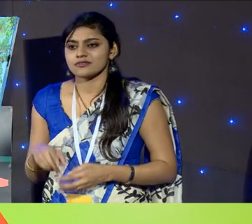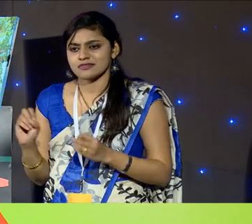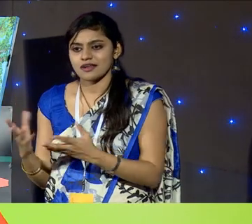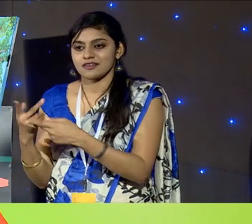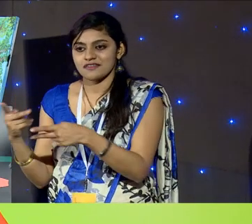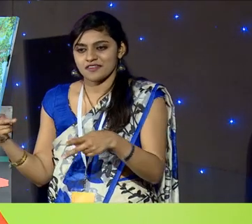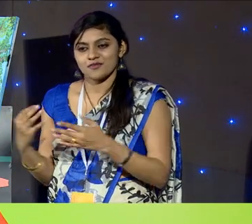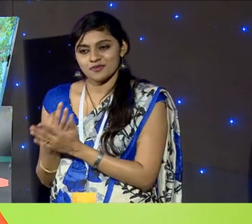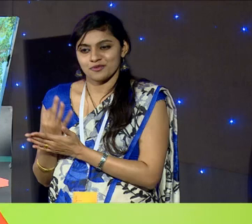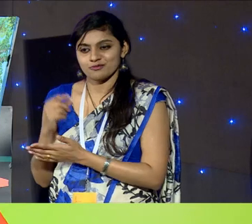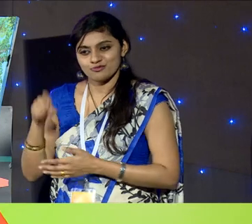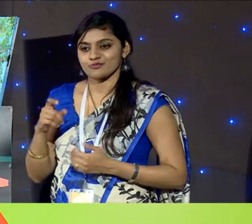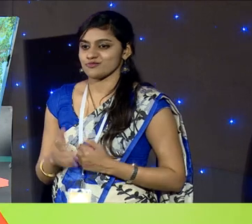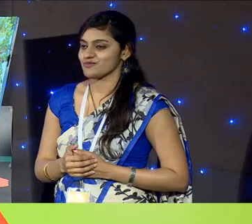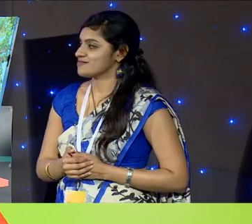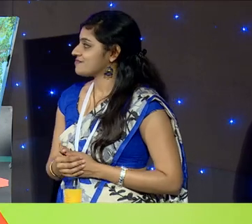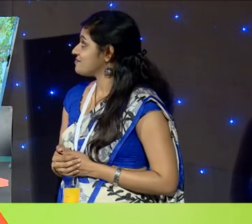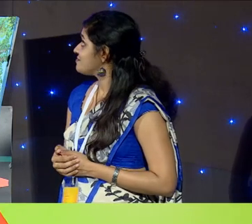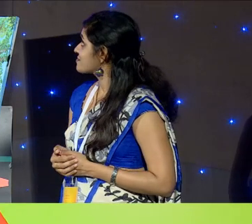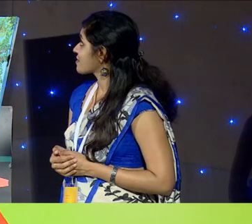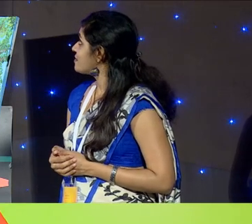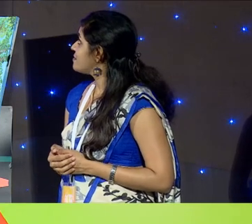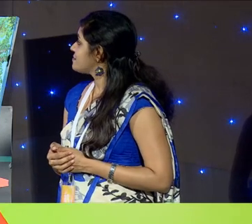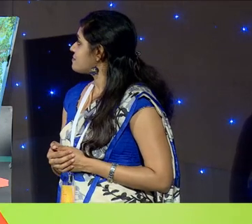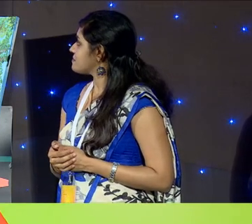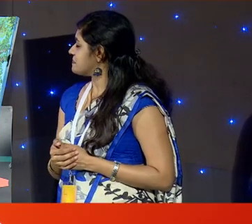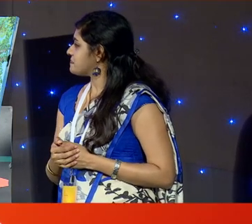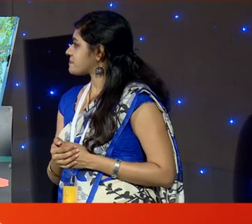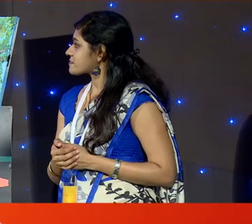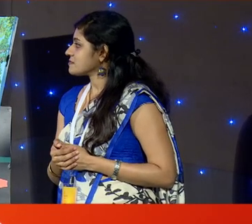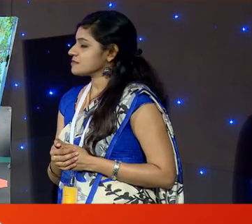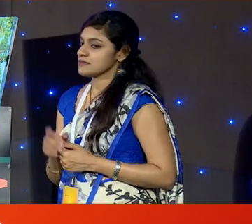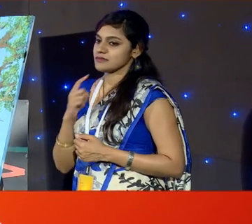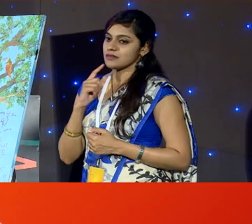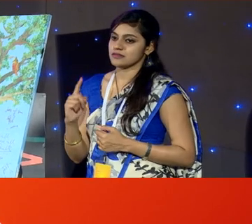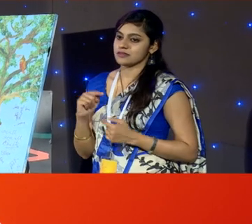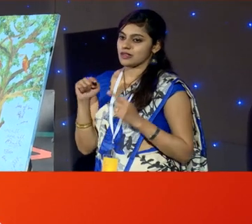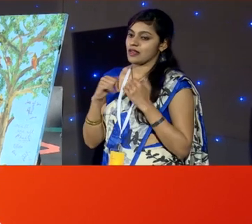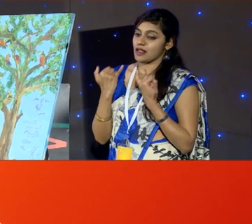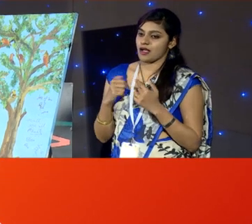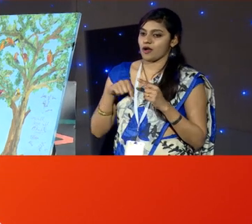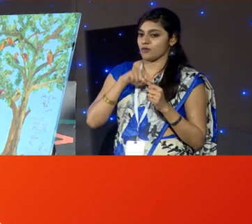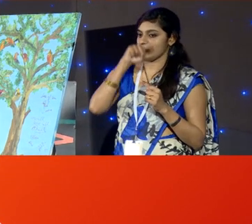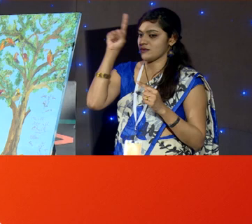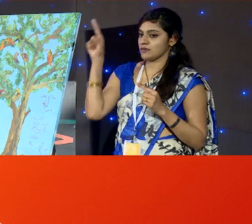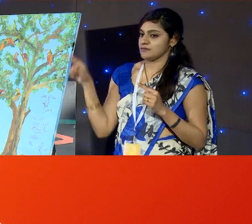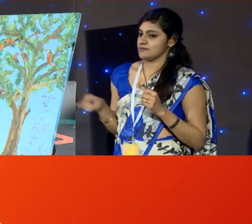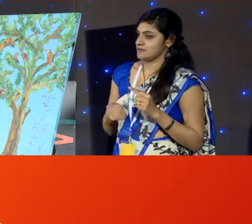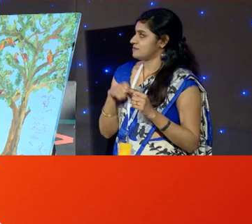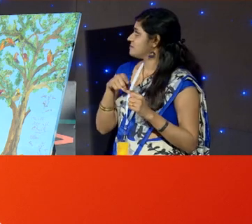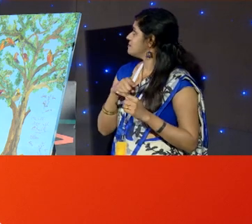Next, please. So this is how we can converge resources. RCIE,